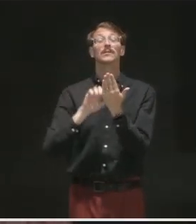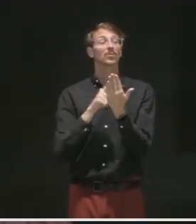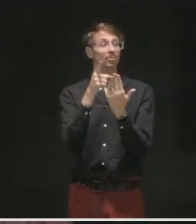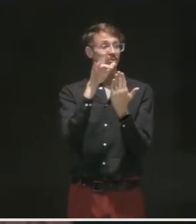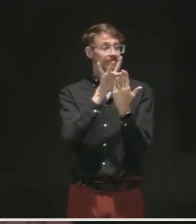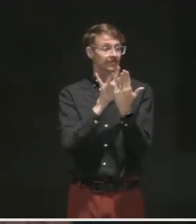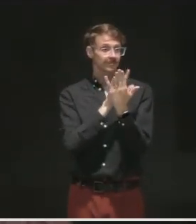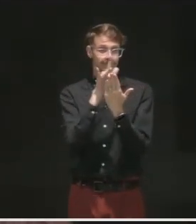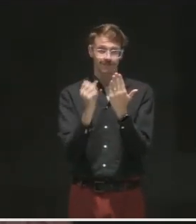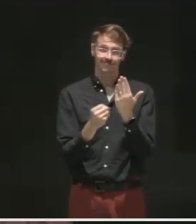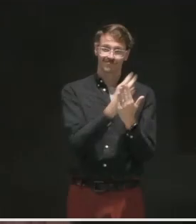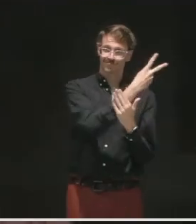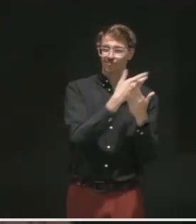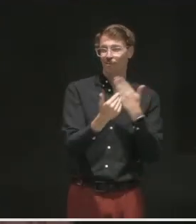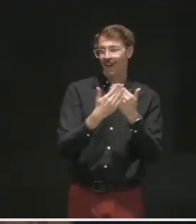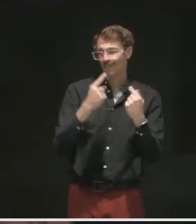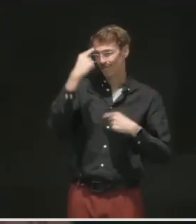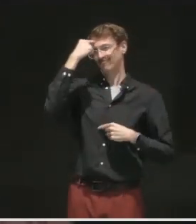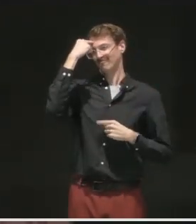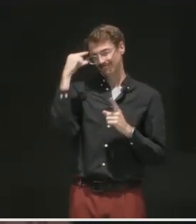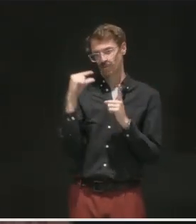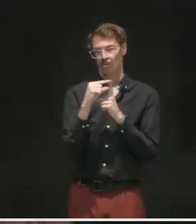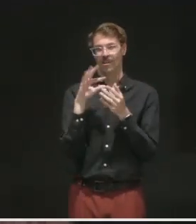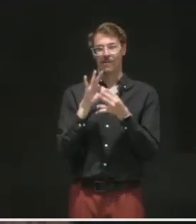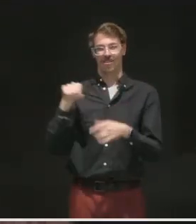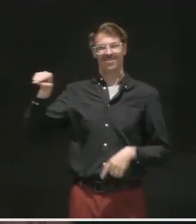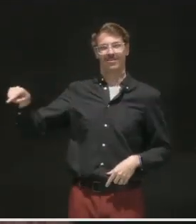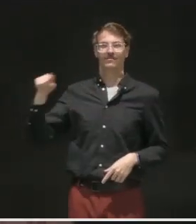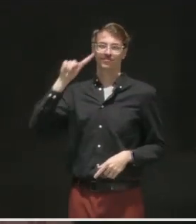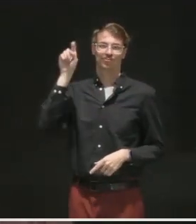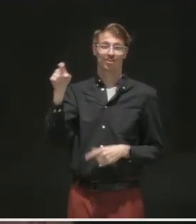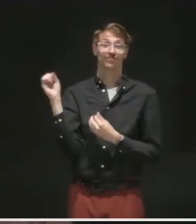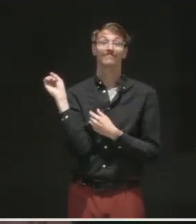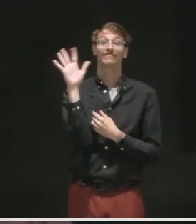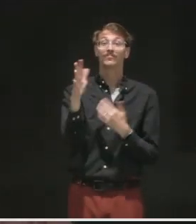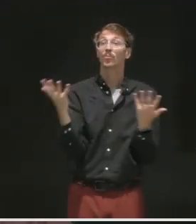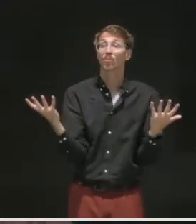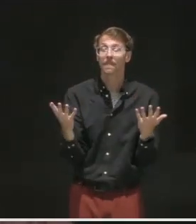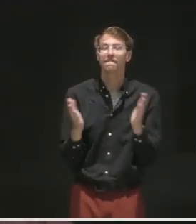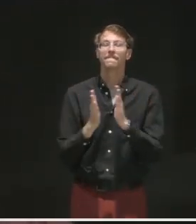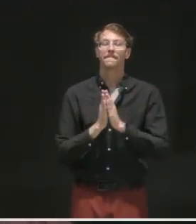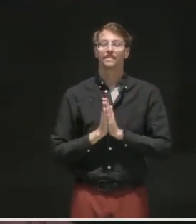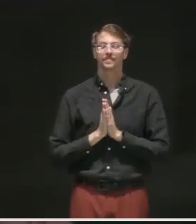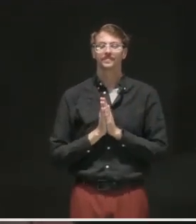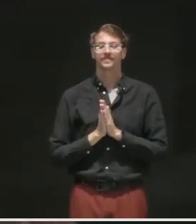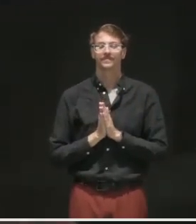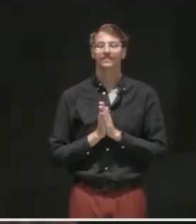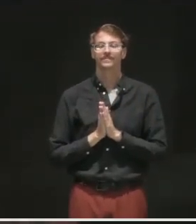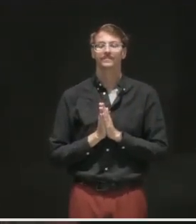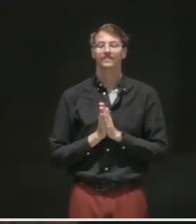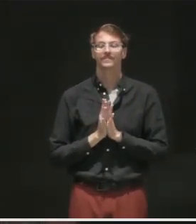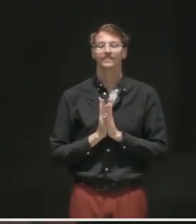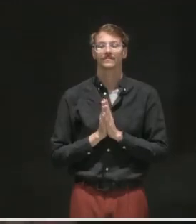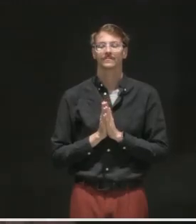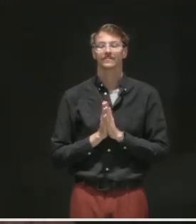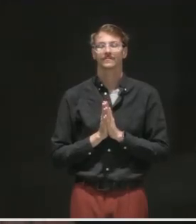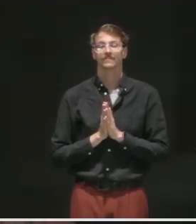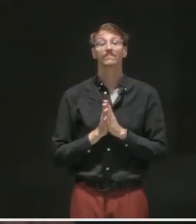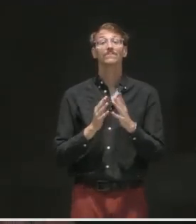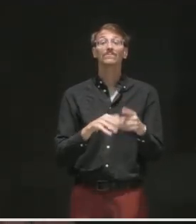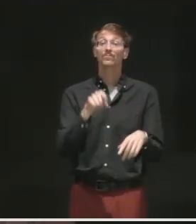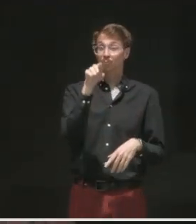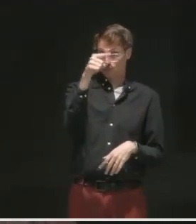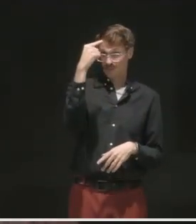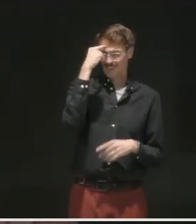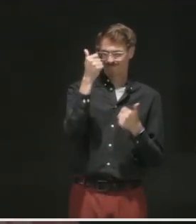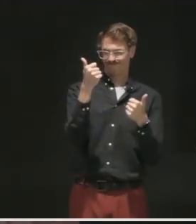comes to mind according to this question. So the question is, what strategies do you think would be